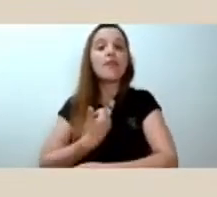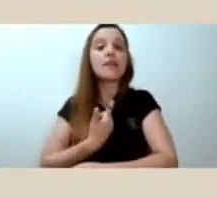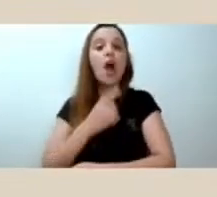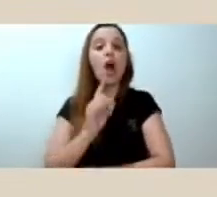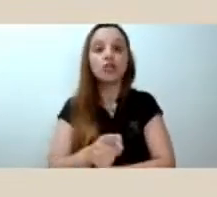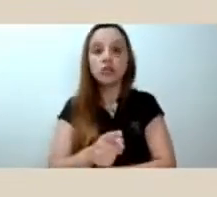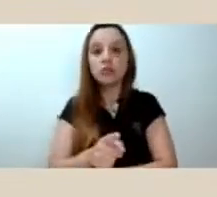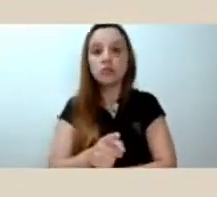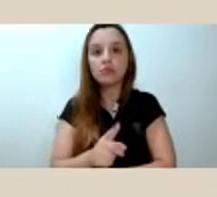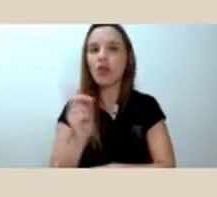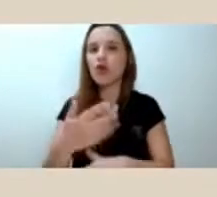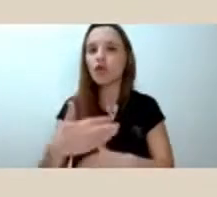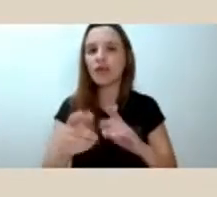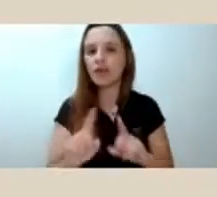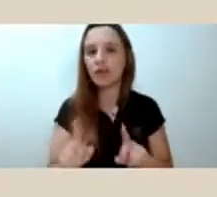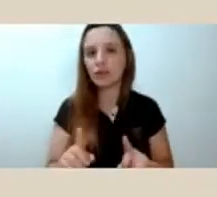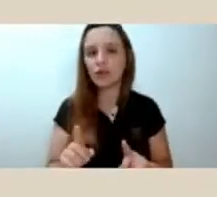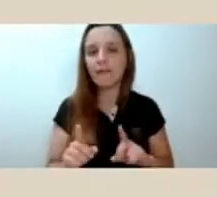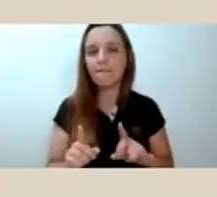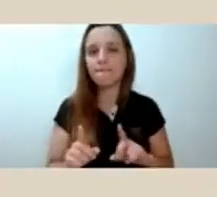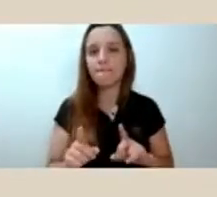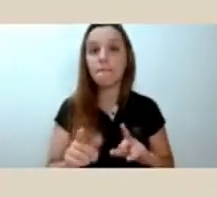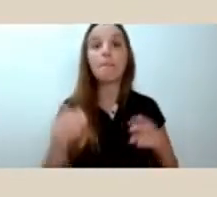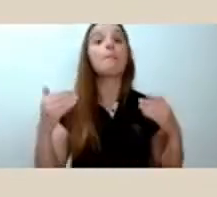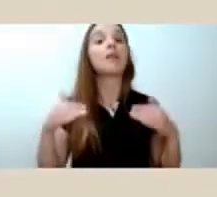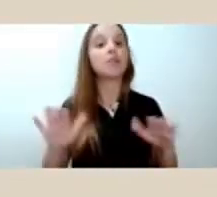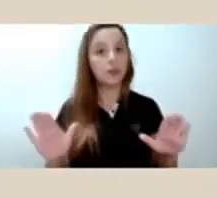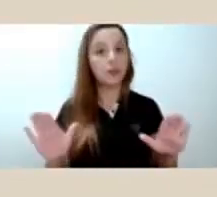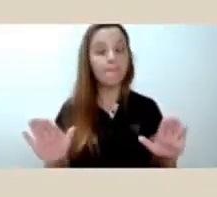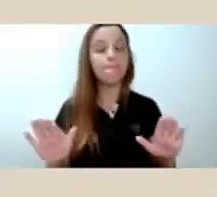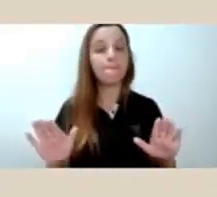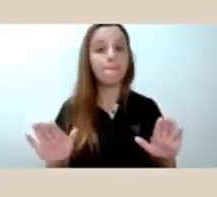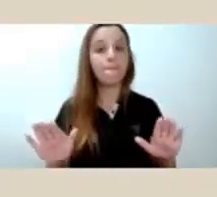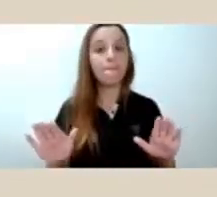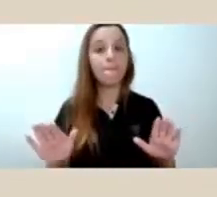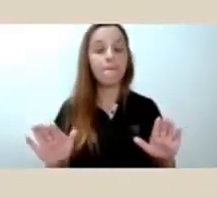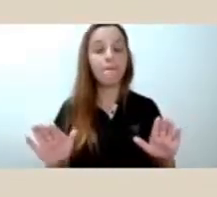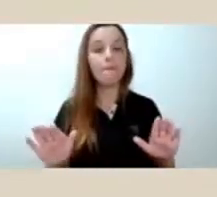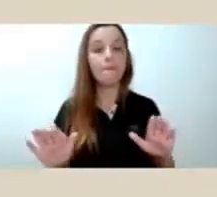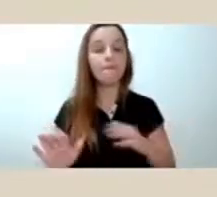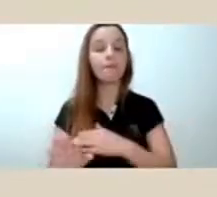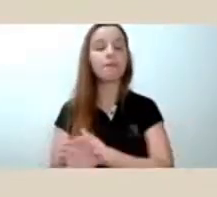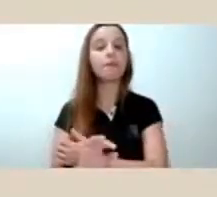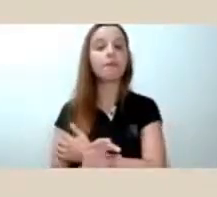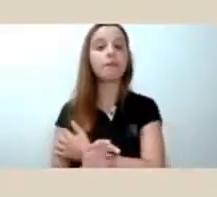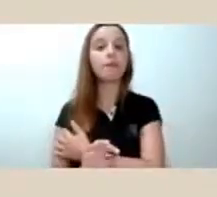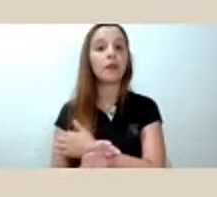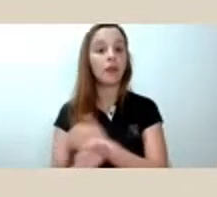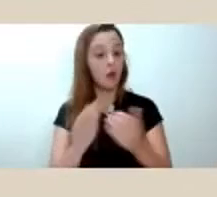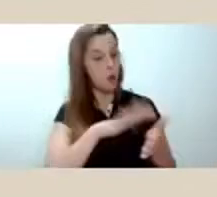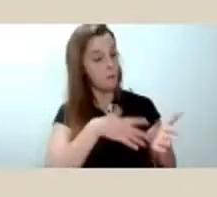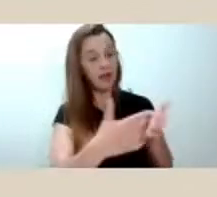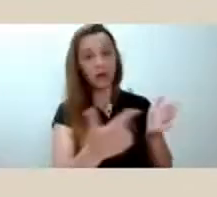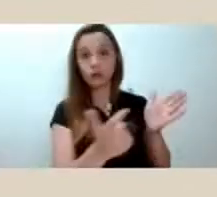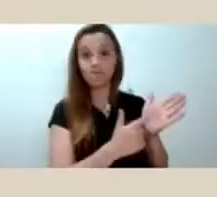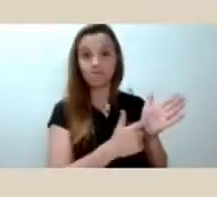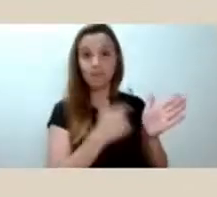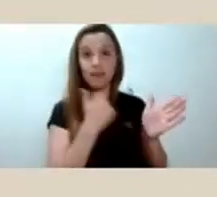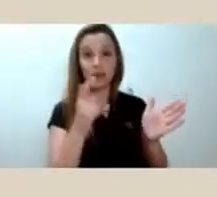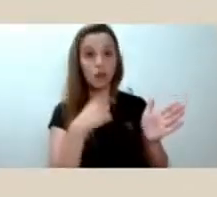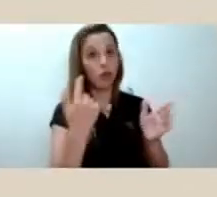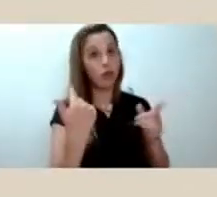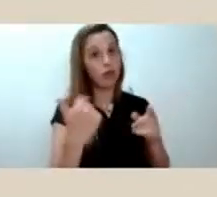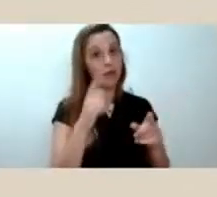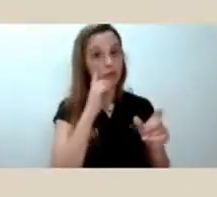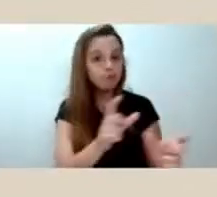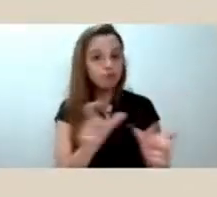right? But so in the plan, there's a clear indication that we should monitor and see if